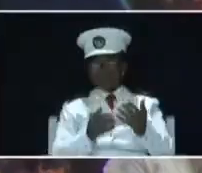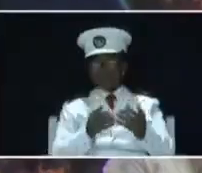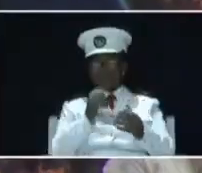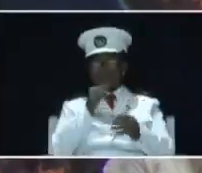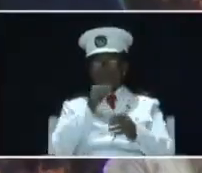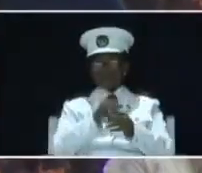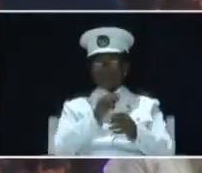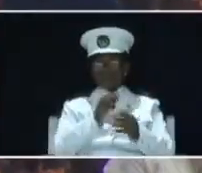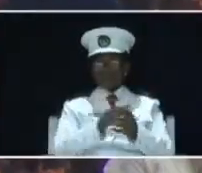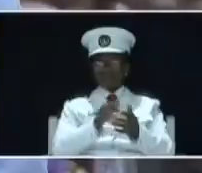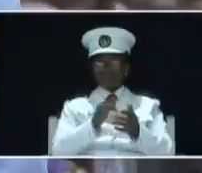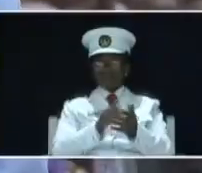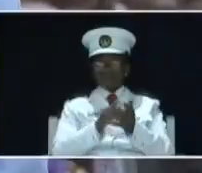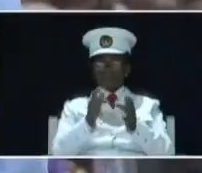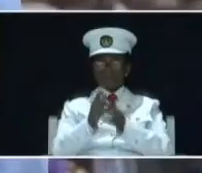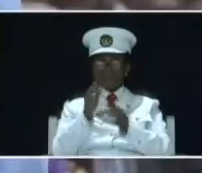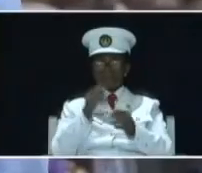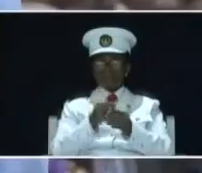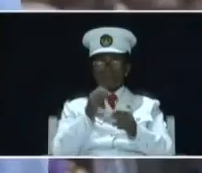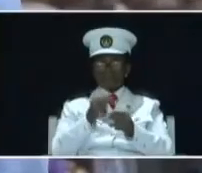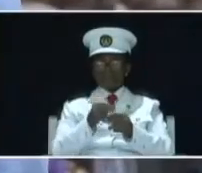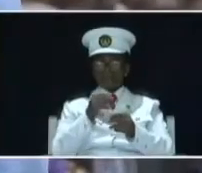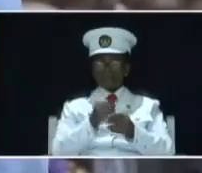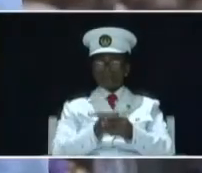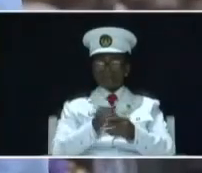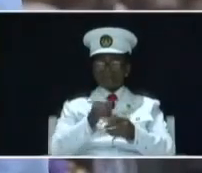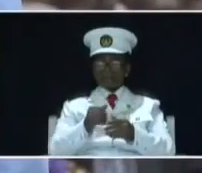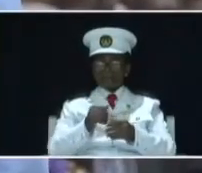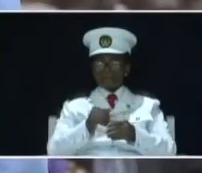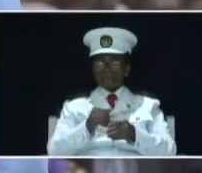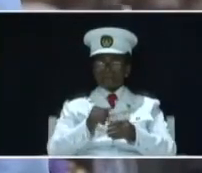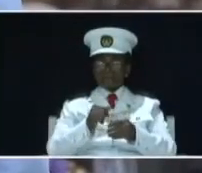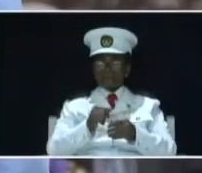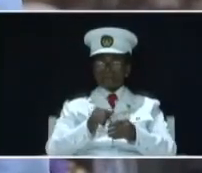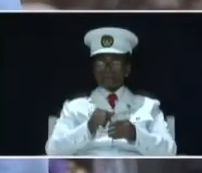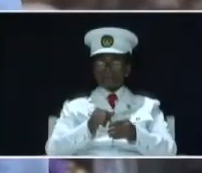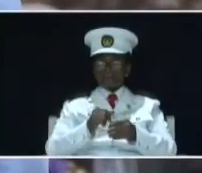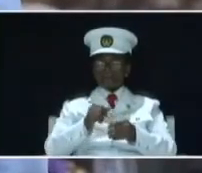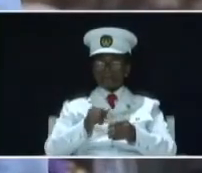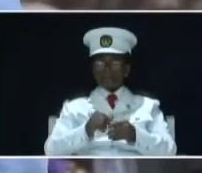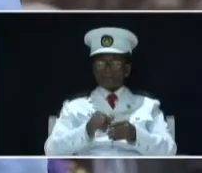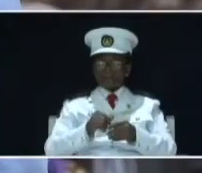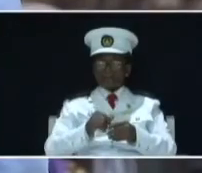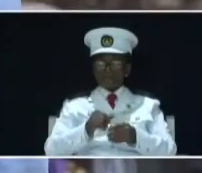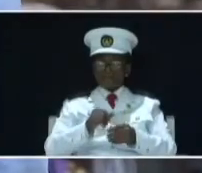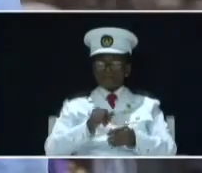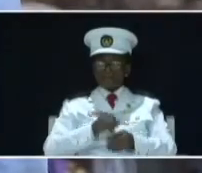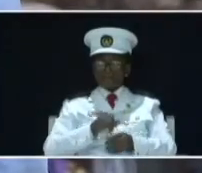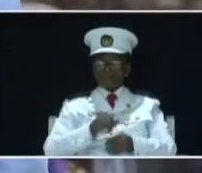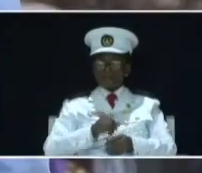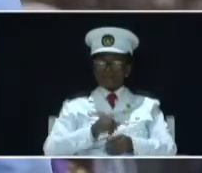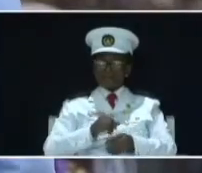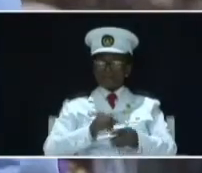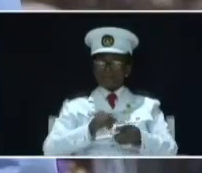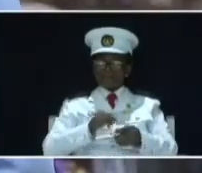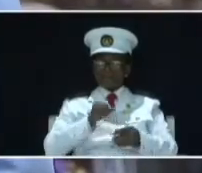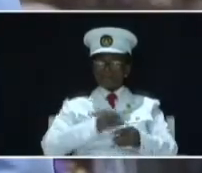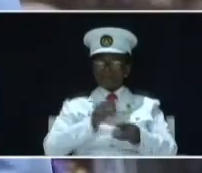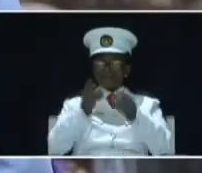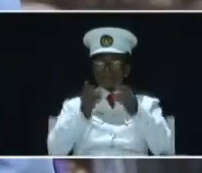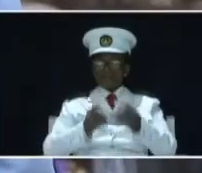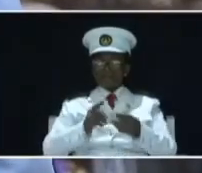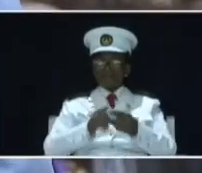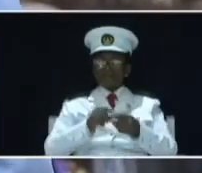It may be tough at the beginning, but I want to assure you, if you are his partner